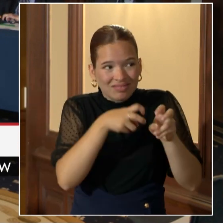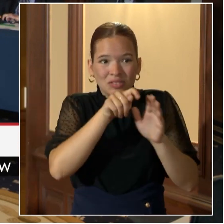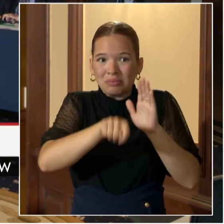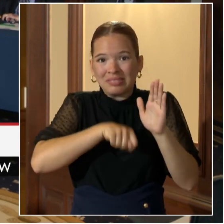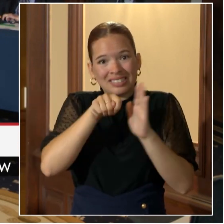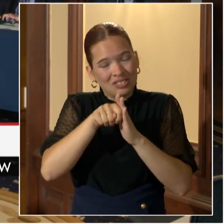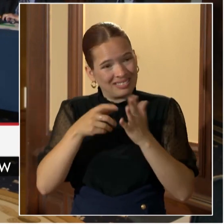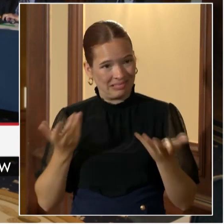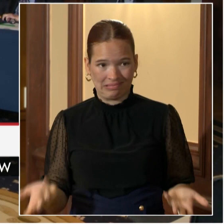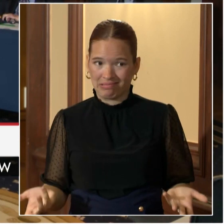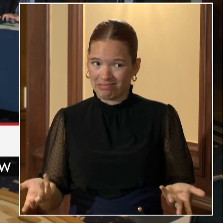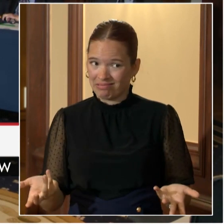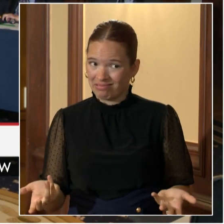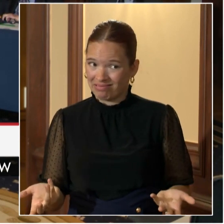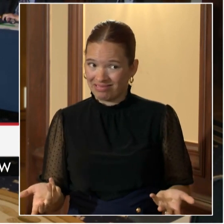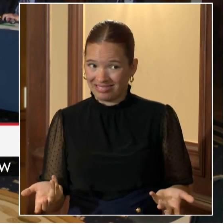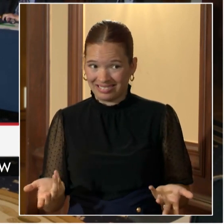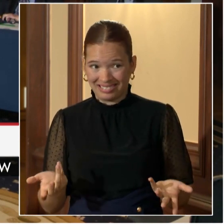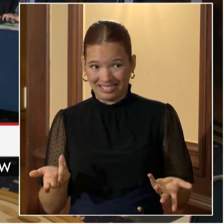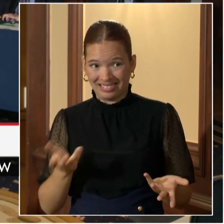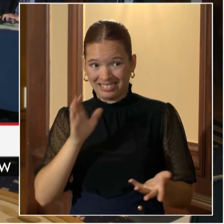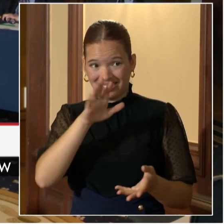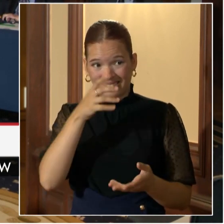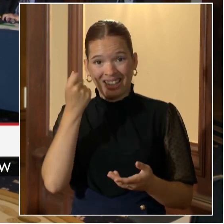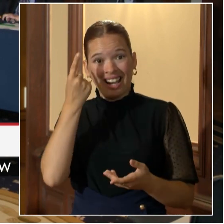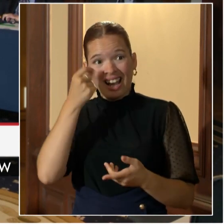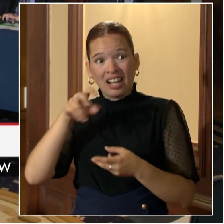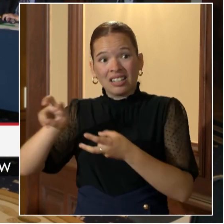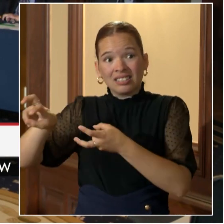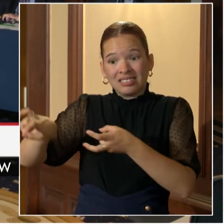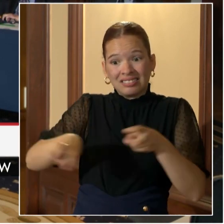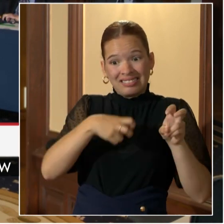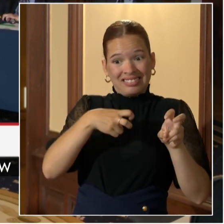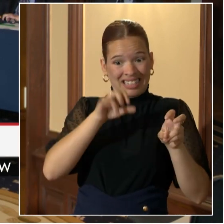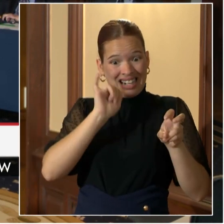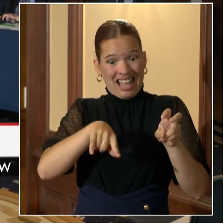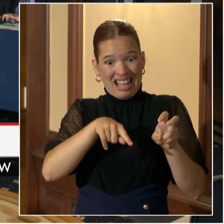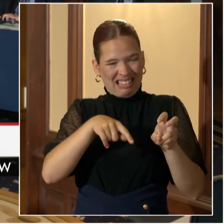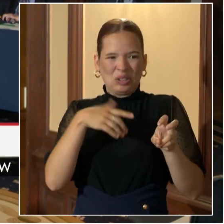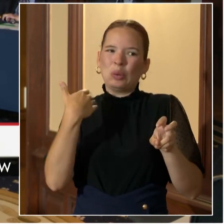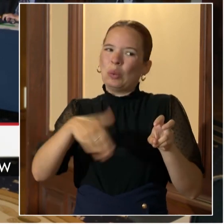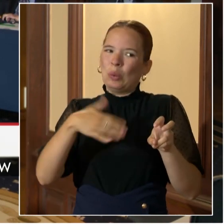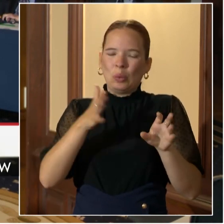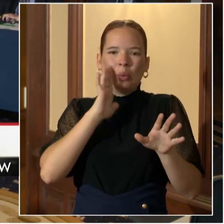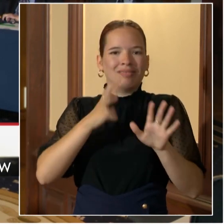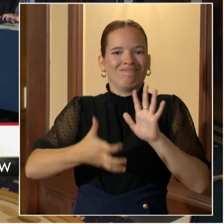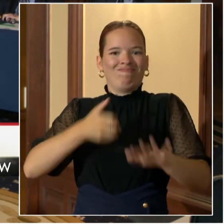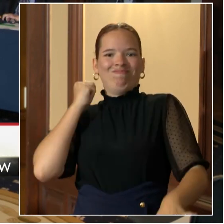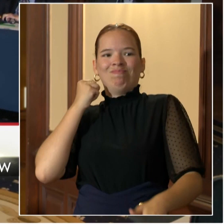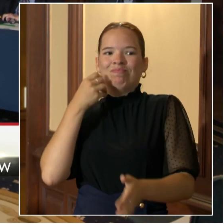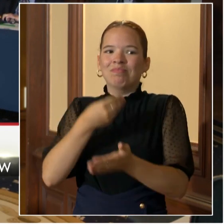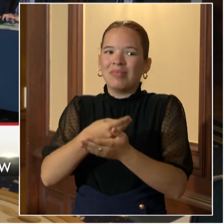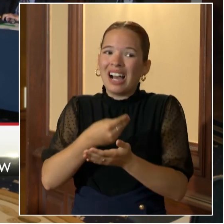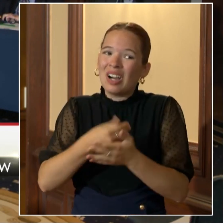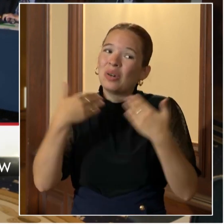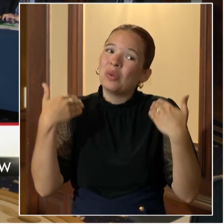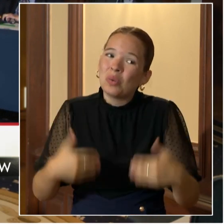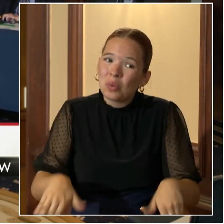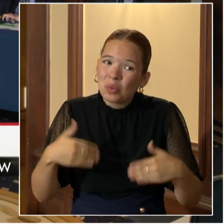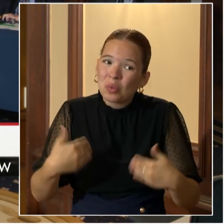a little bit out of the budget. So the current structure doesn't provide for individual folks. It would be a